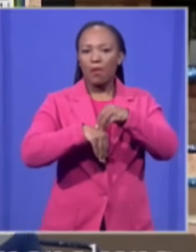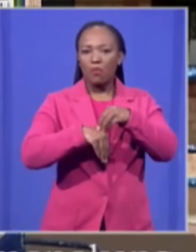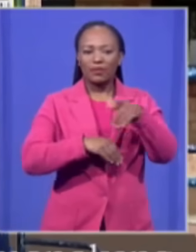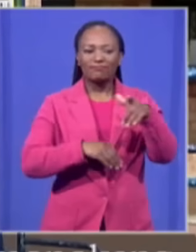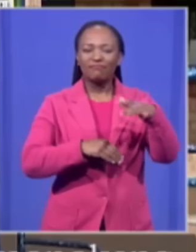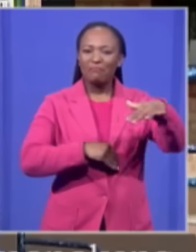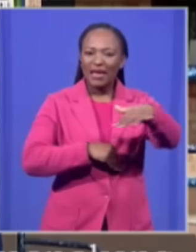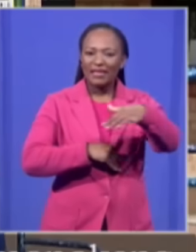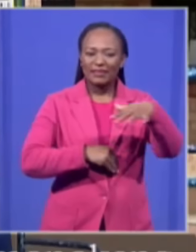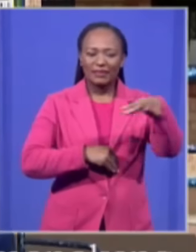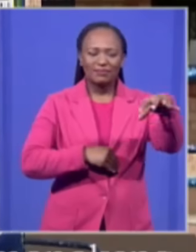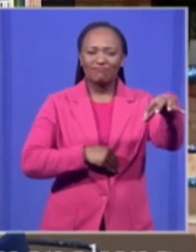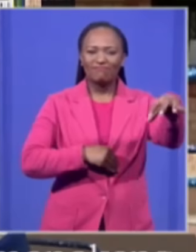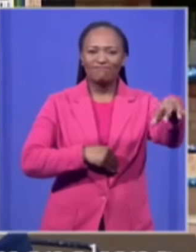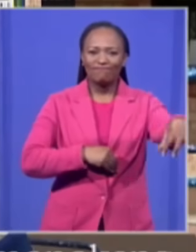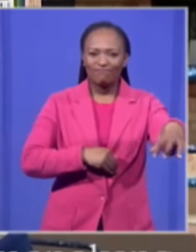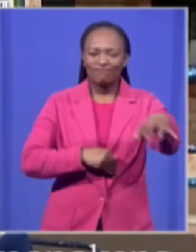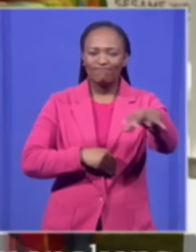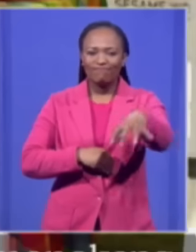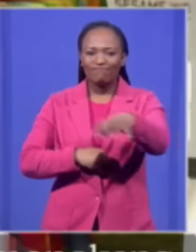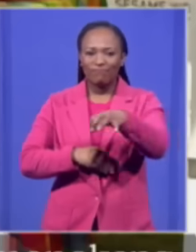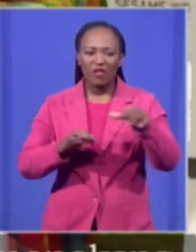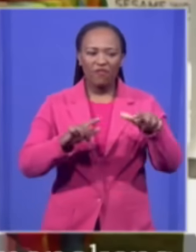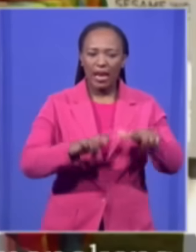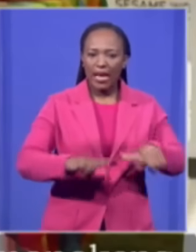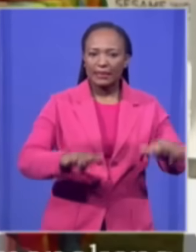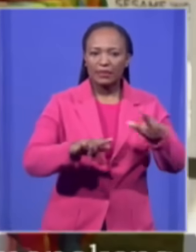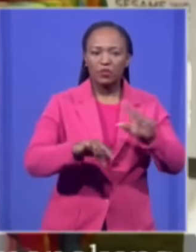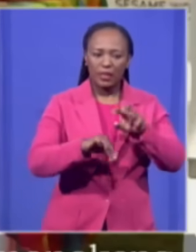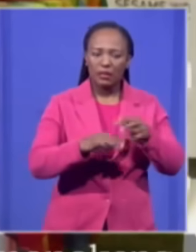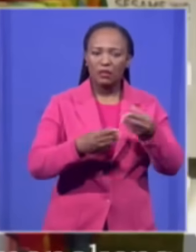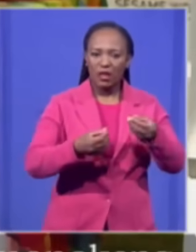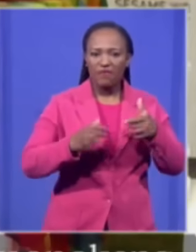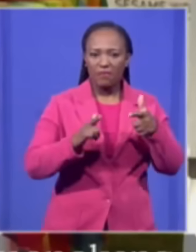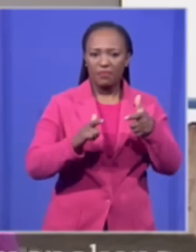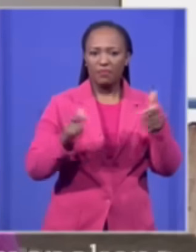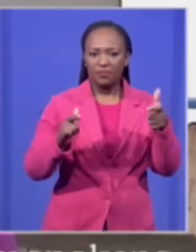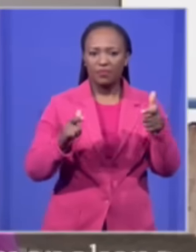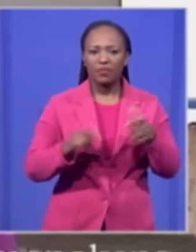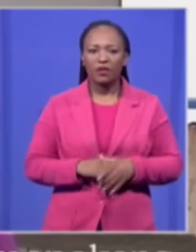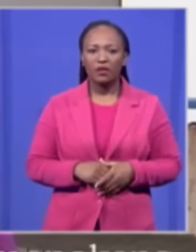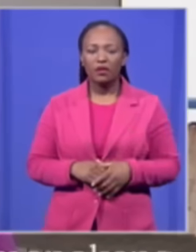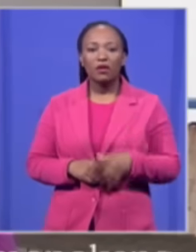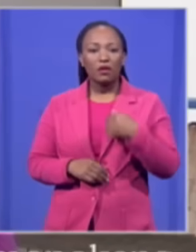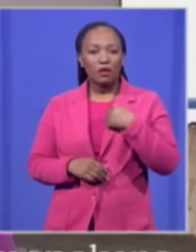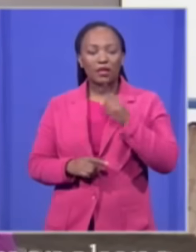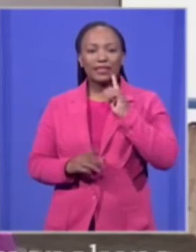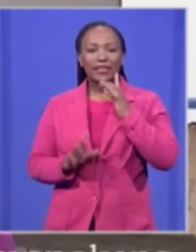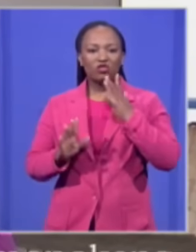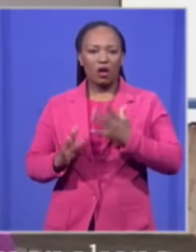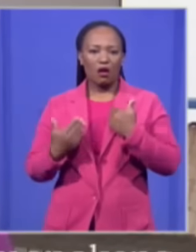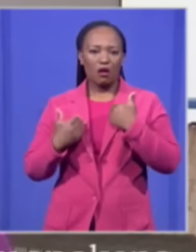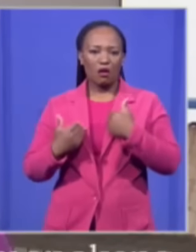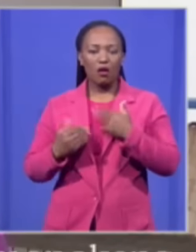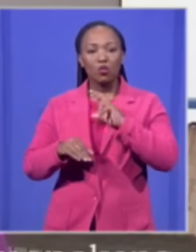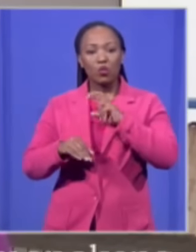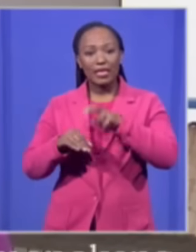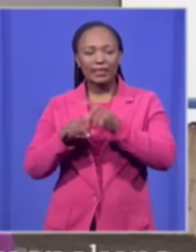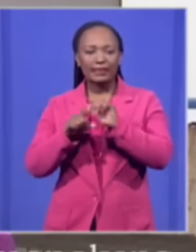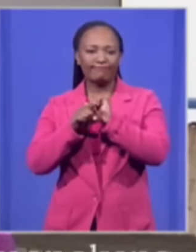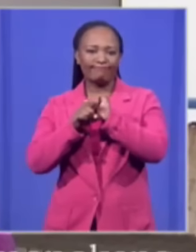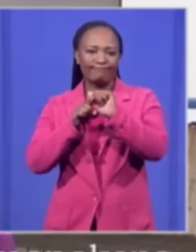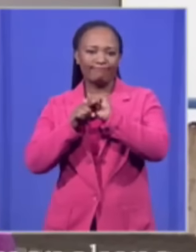fumantshwa di-site tse kgolo. It is important to receive training as a practitioner in the ECD industry because